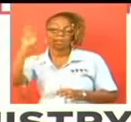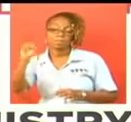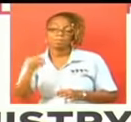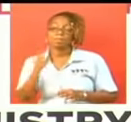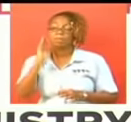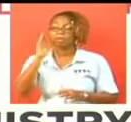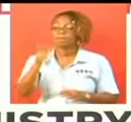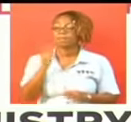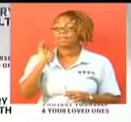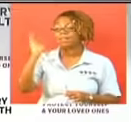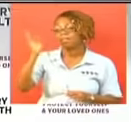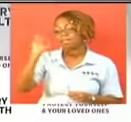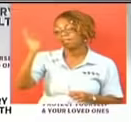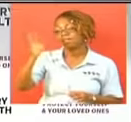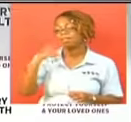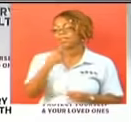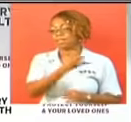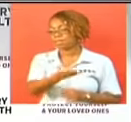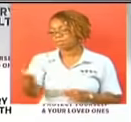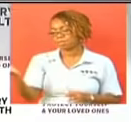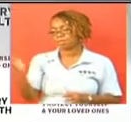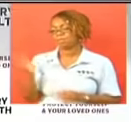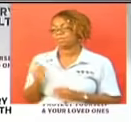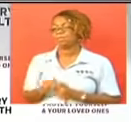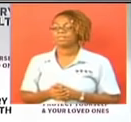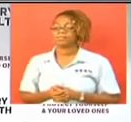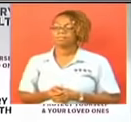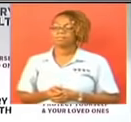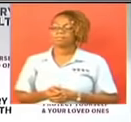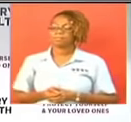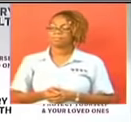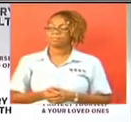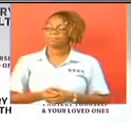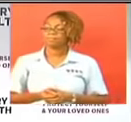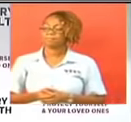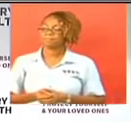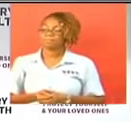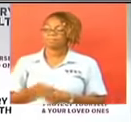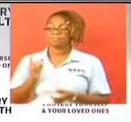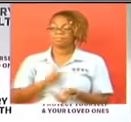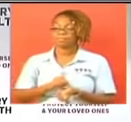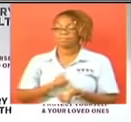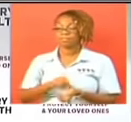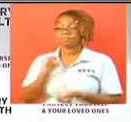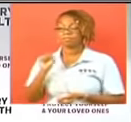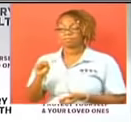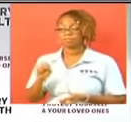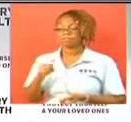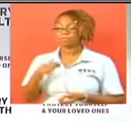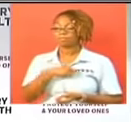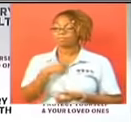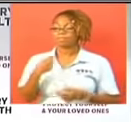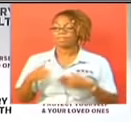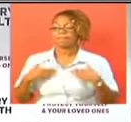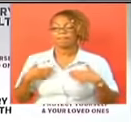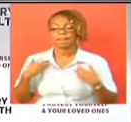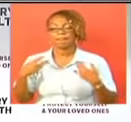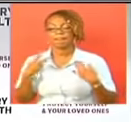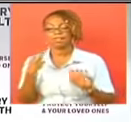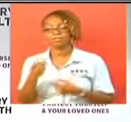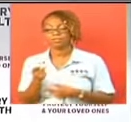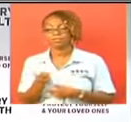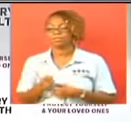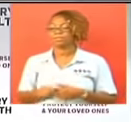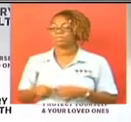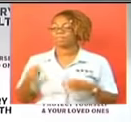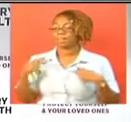level. Thank you, Dr. Hines. Now, Dr. Sergio Singh, we are certainly happy to have you here as we have a few frequently asked